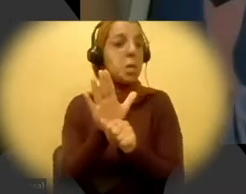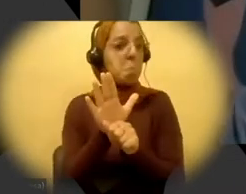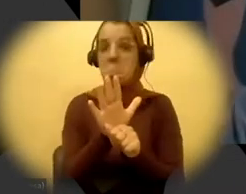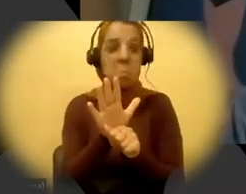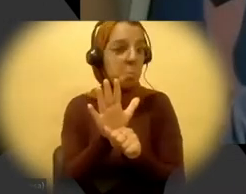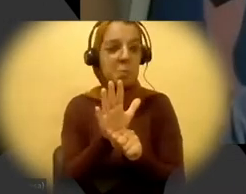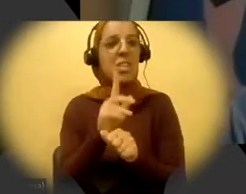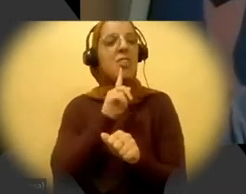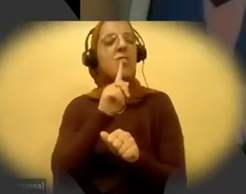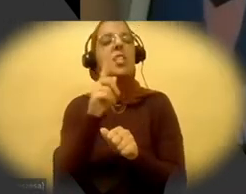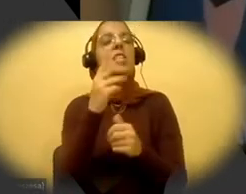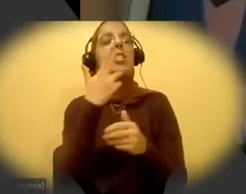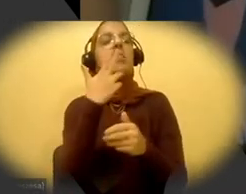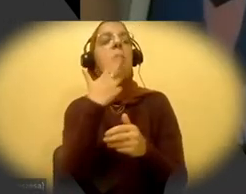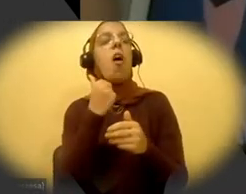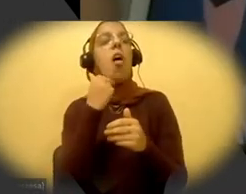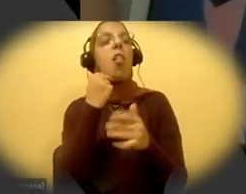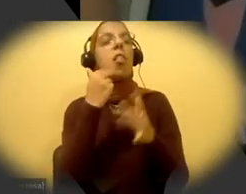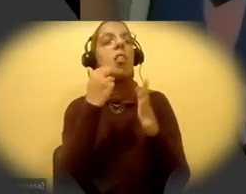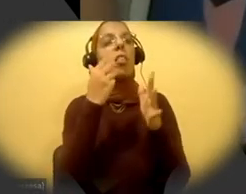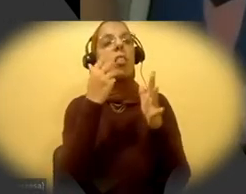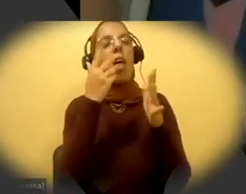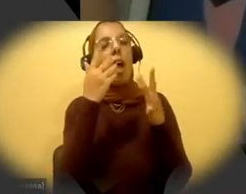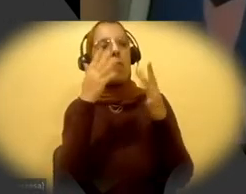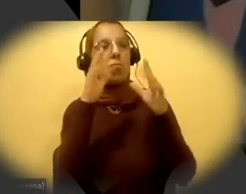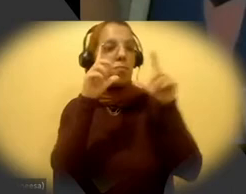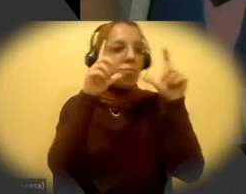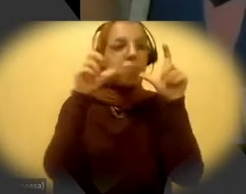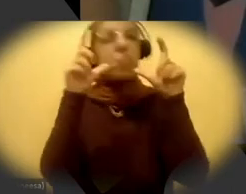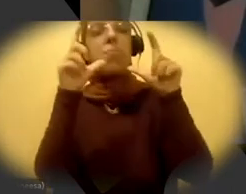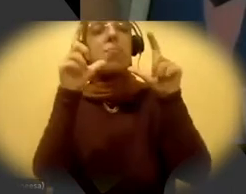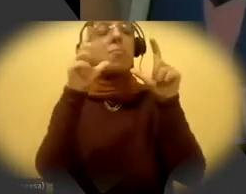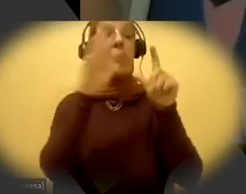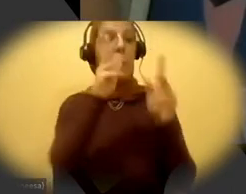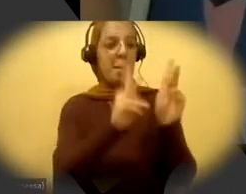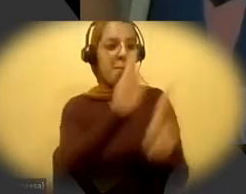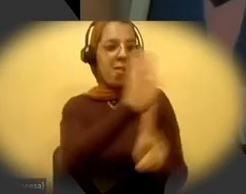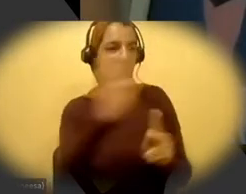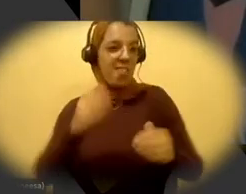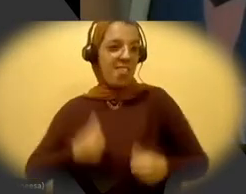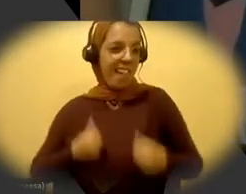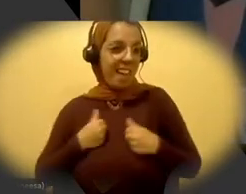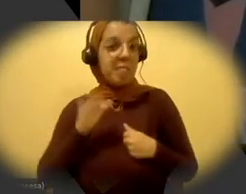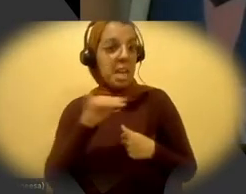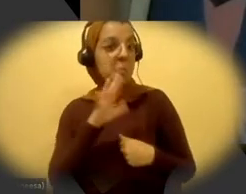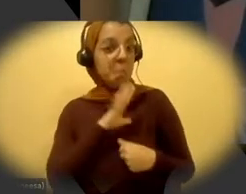little snapshots into people's lives, which I find is really interesting.